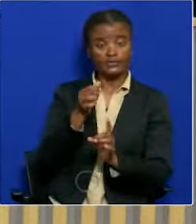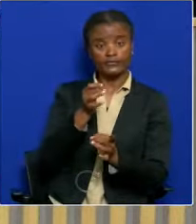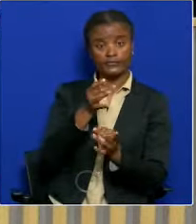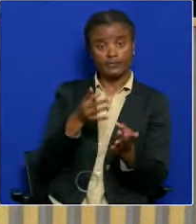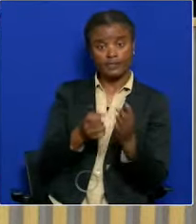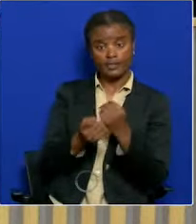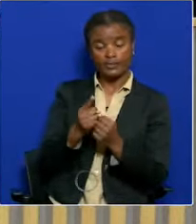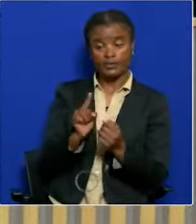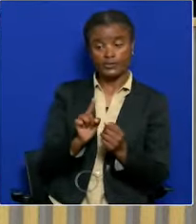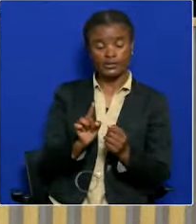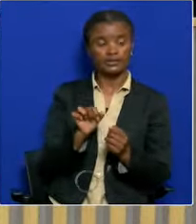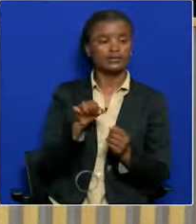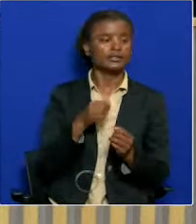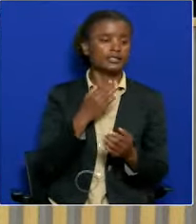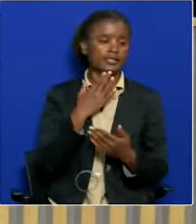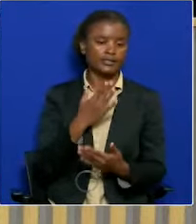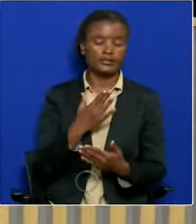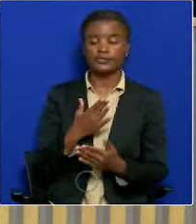Ms. Bowe?